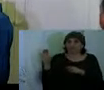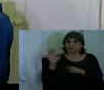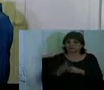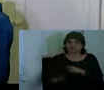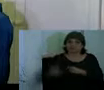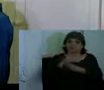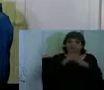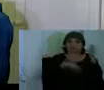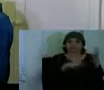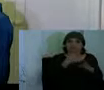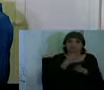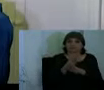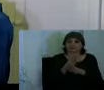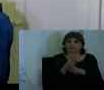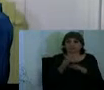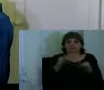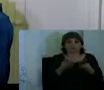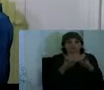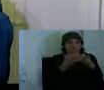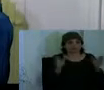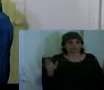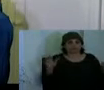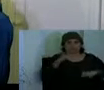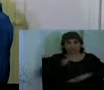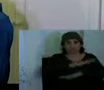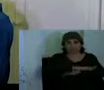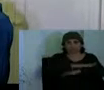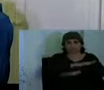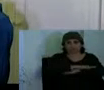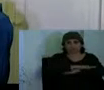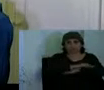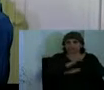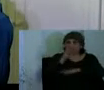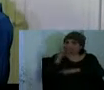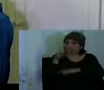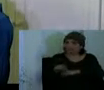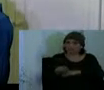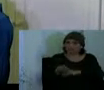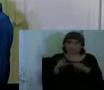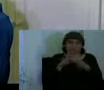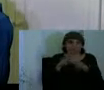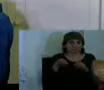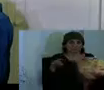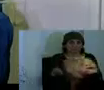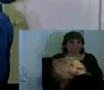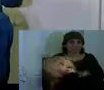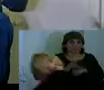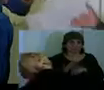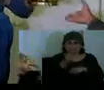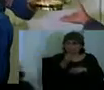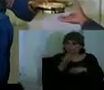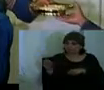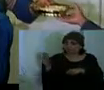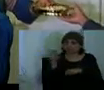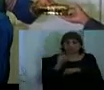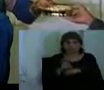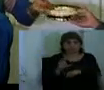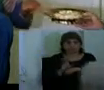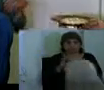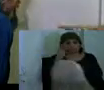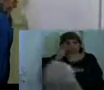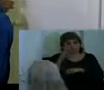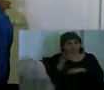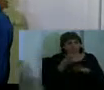world, this is an open table. You need not belong to this church or any church to